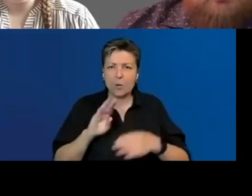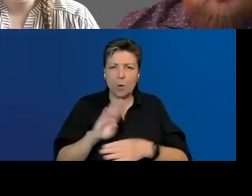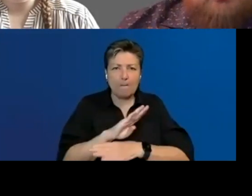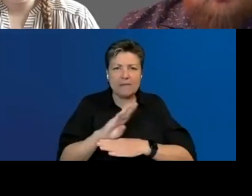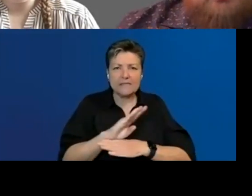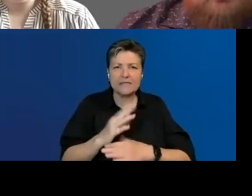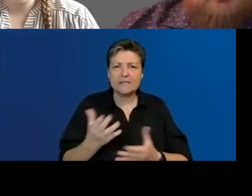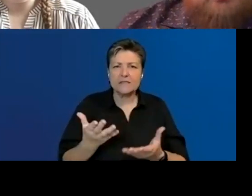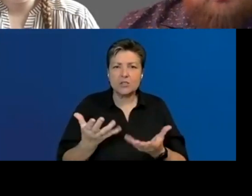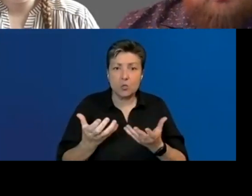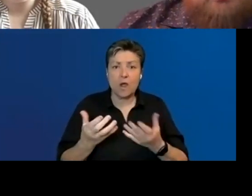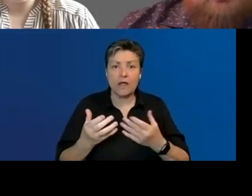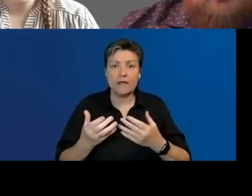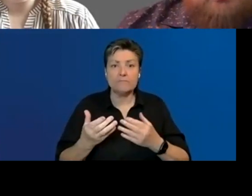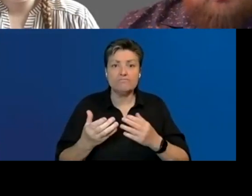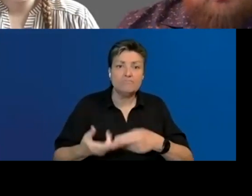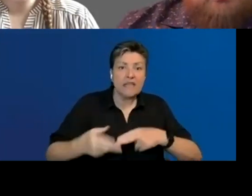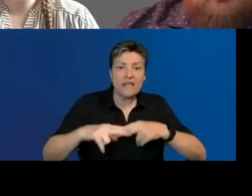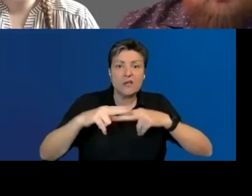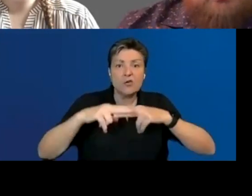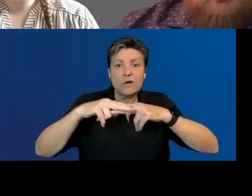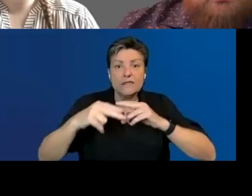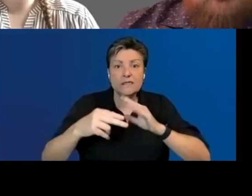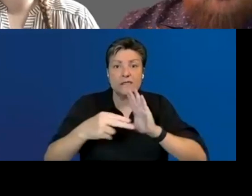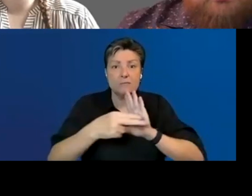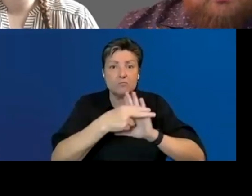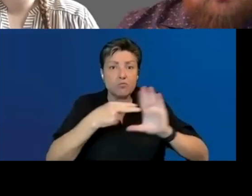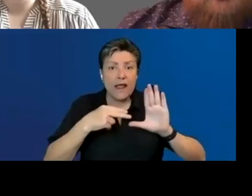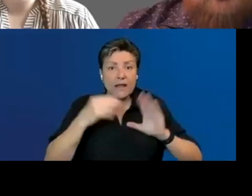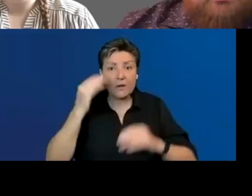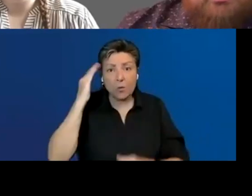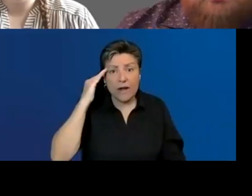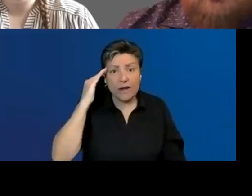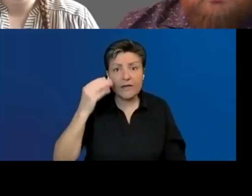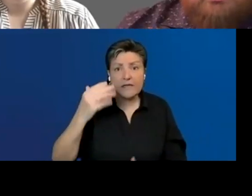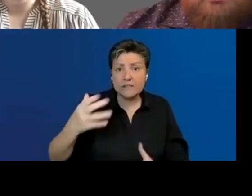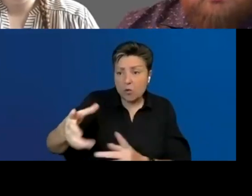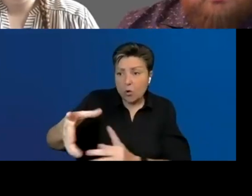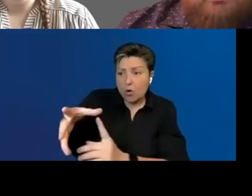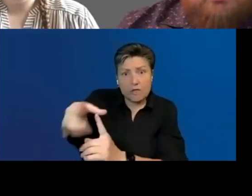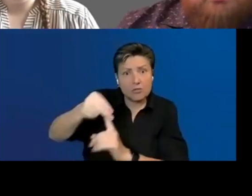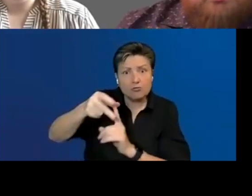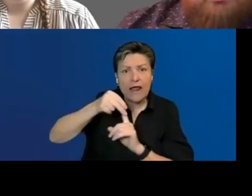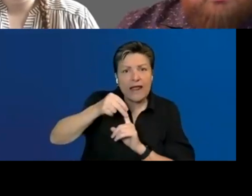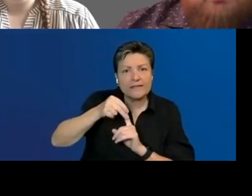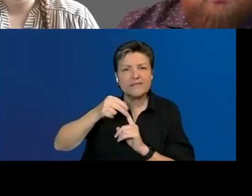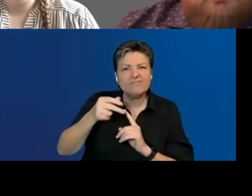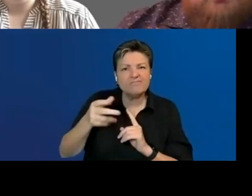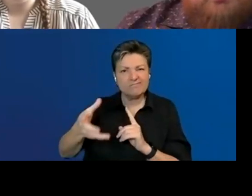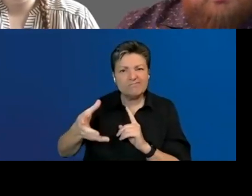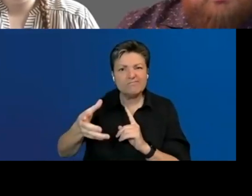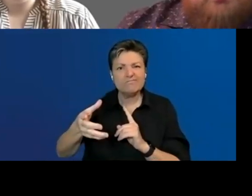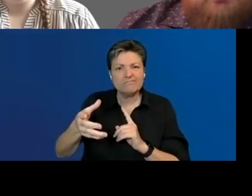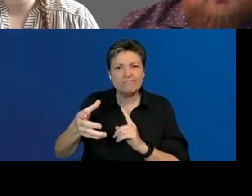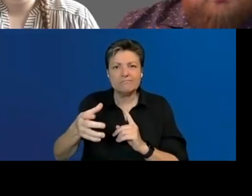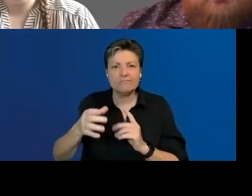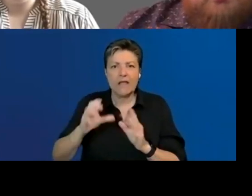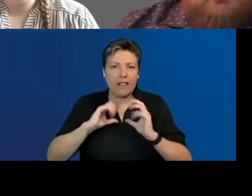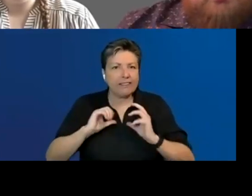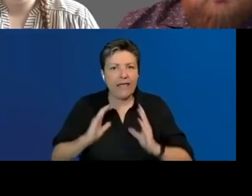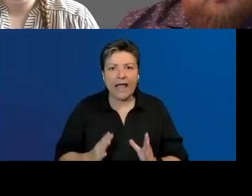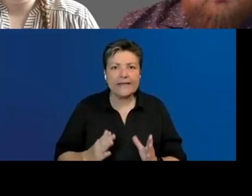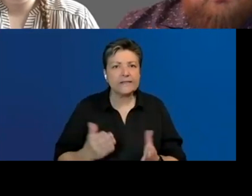like increase brand awareness or attract more clients or position yourself as an expert in your industry. Maybe you're trying to